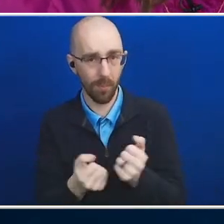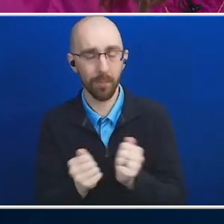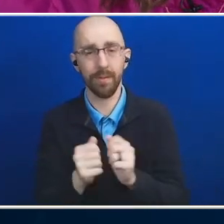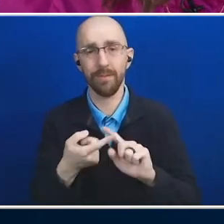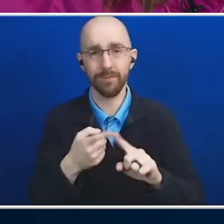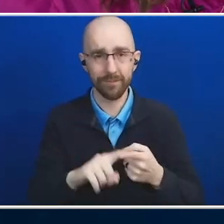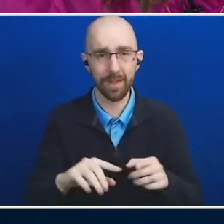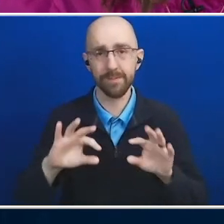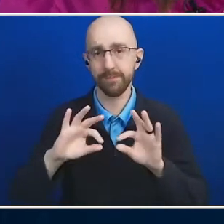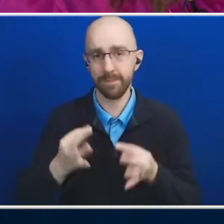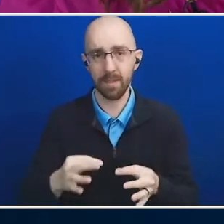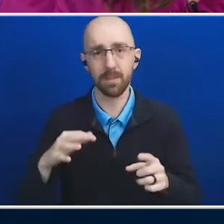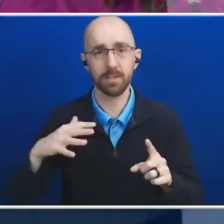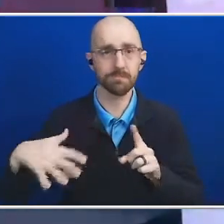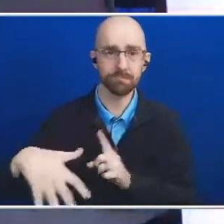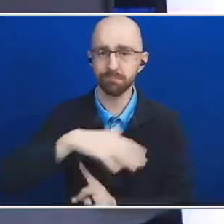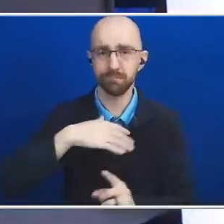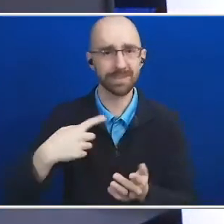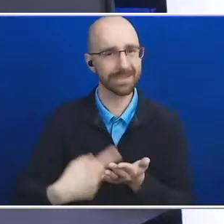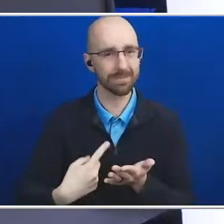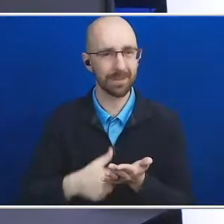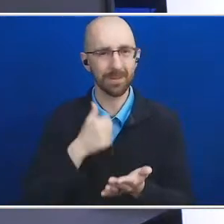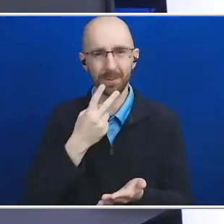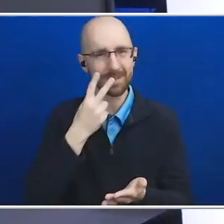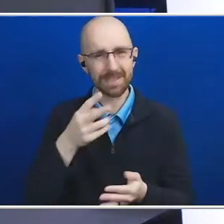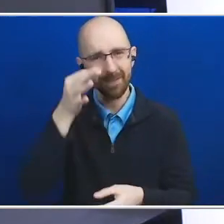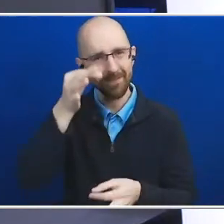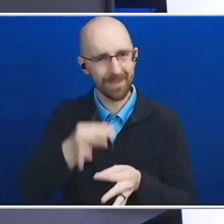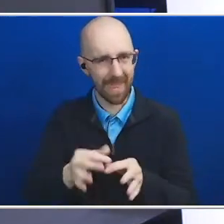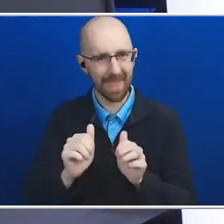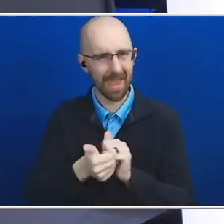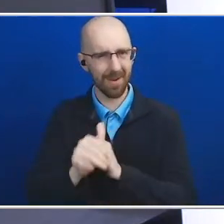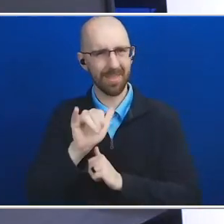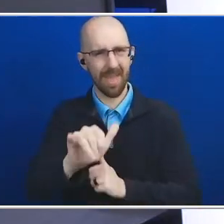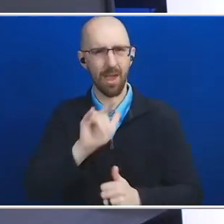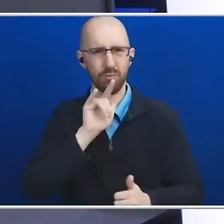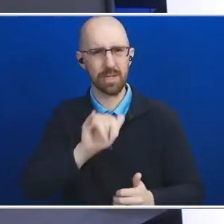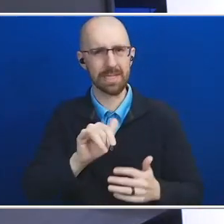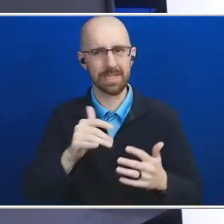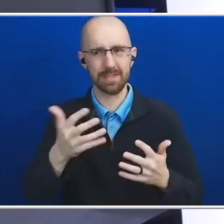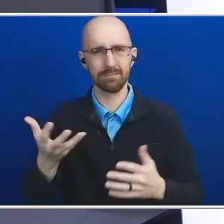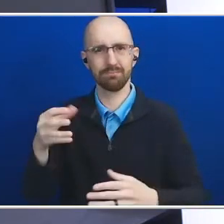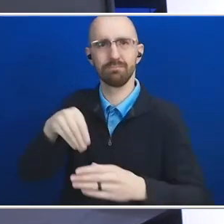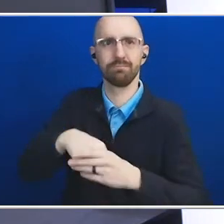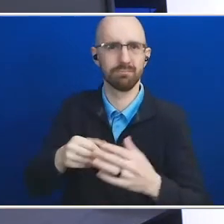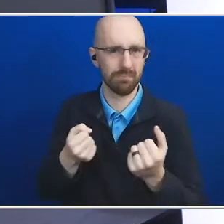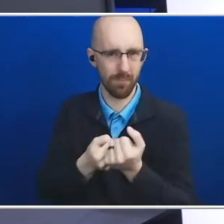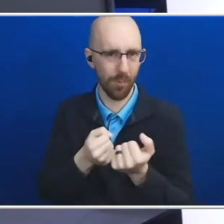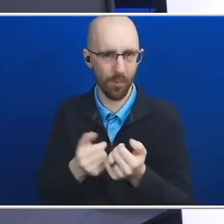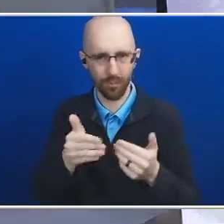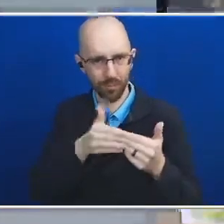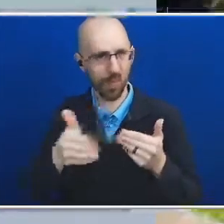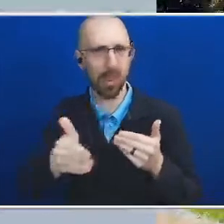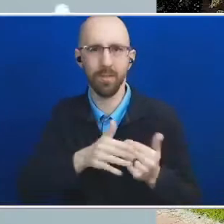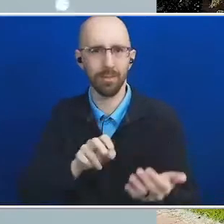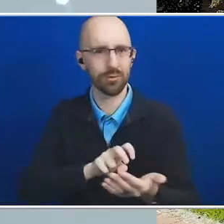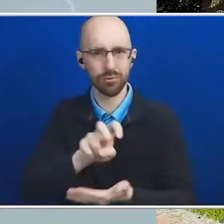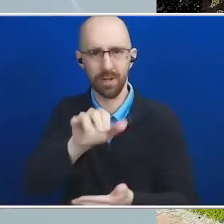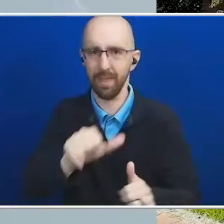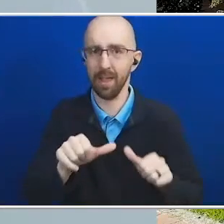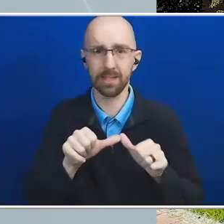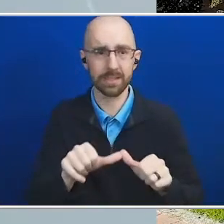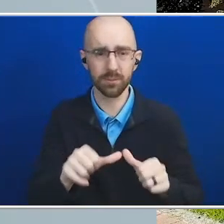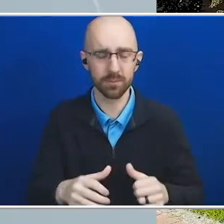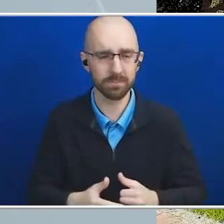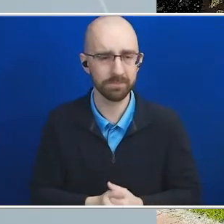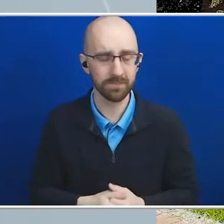support that we don't always see, the faith. Yes. How did that really play a support throughout this entire journey that continues? It's definitely